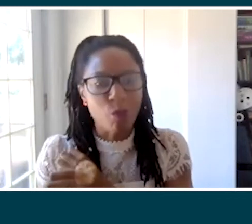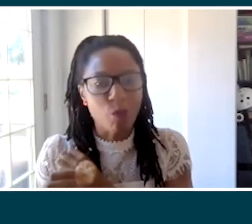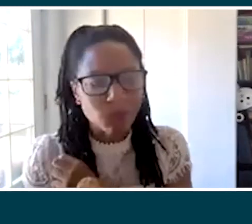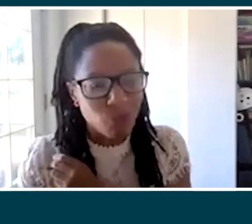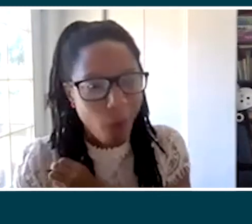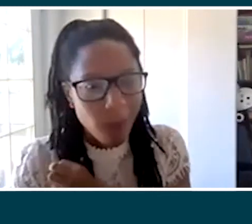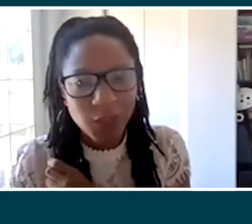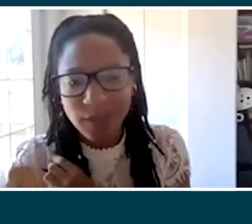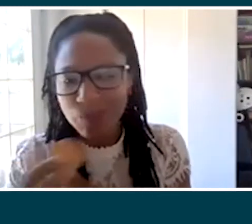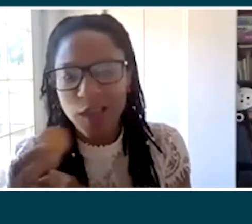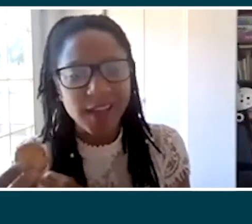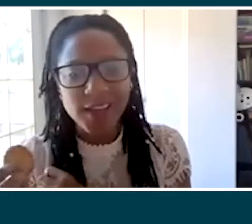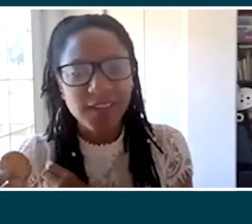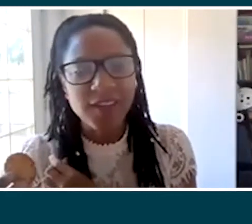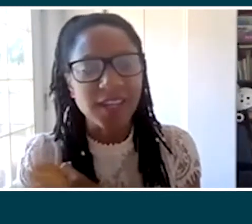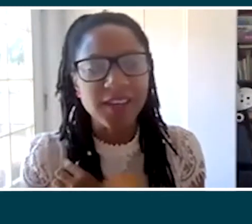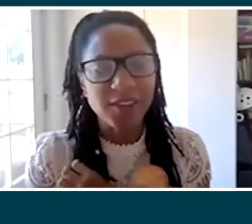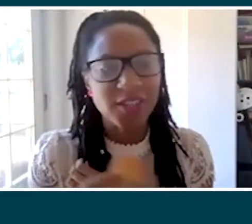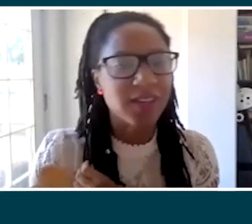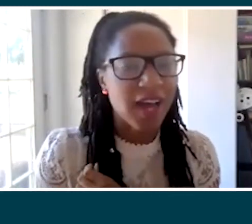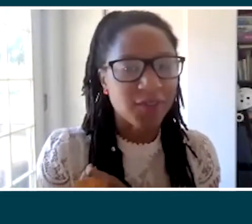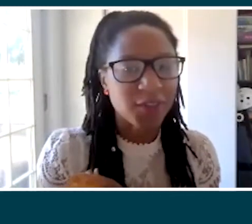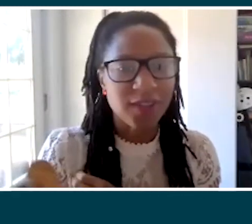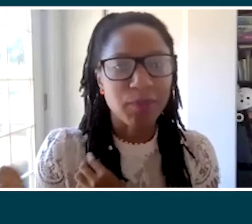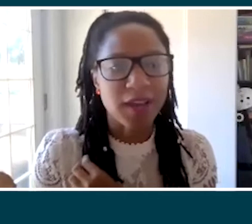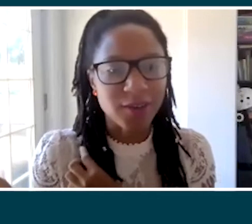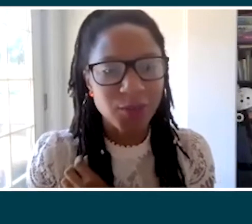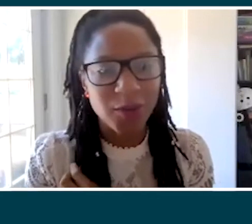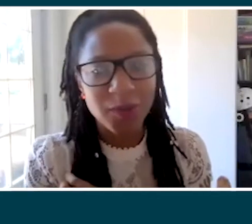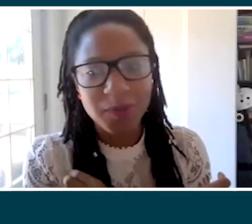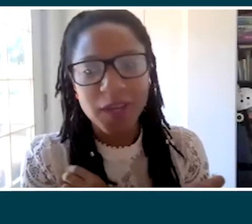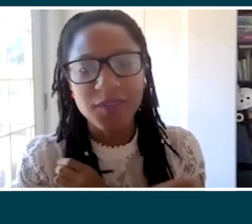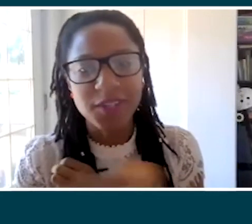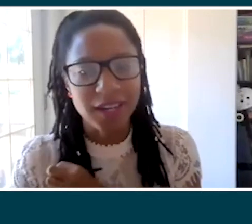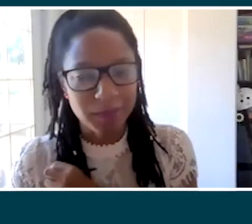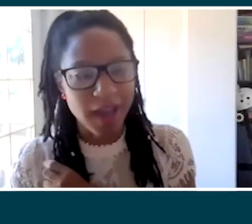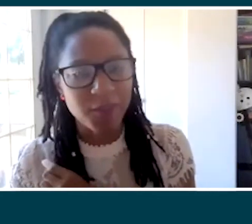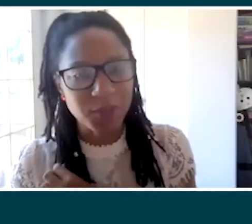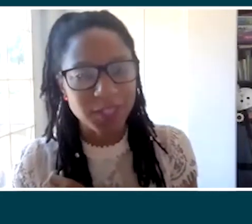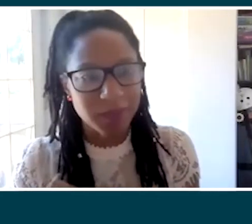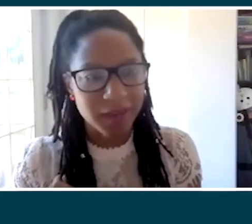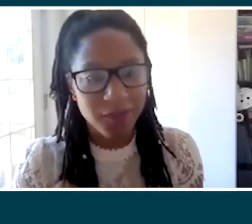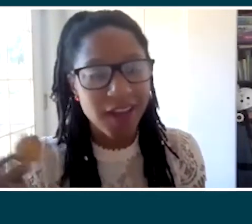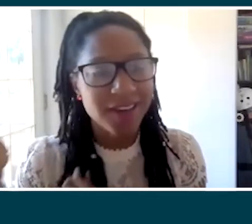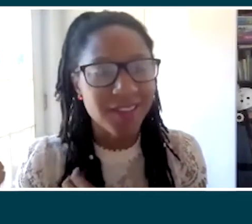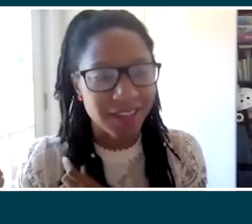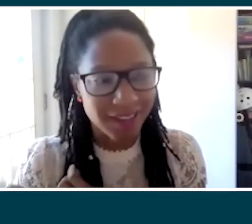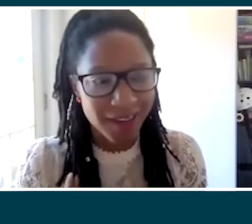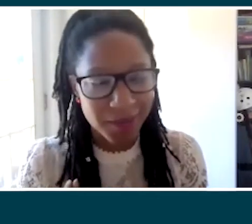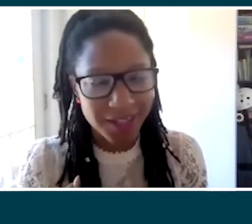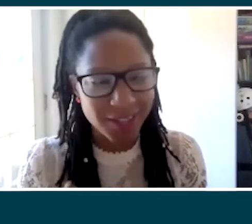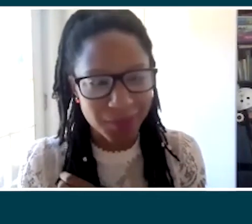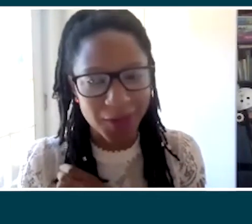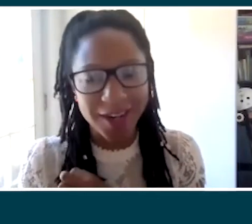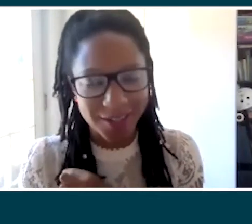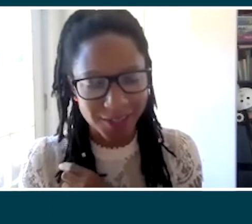That was great. Sorry, I can never eat until after the panel. So every time afterwards, I'm like, finally,